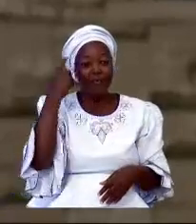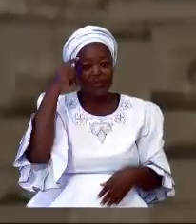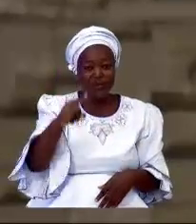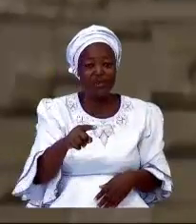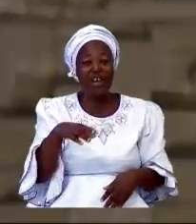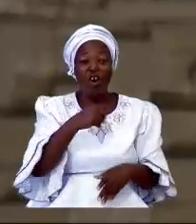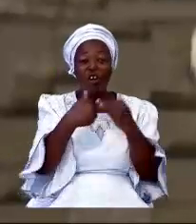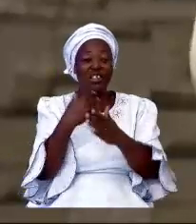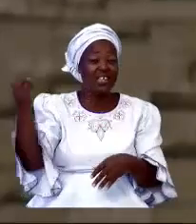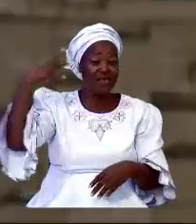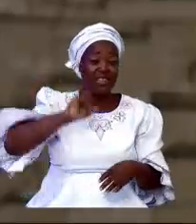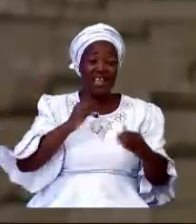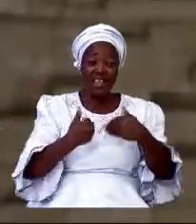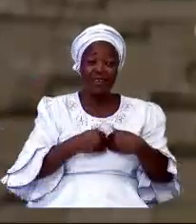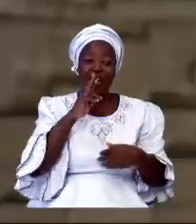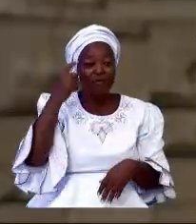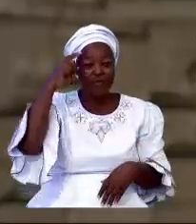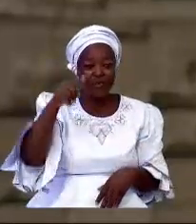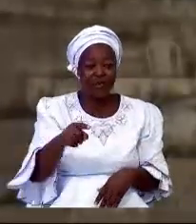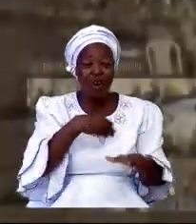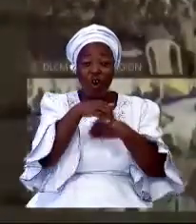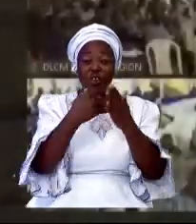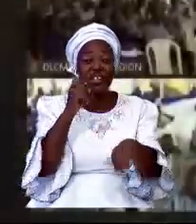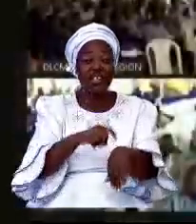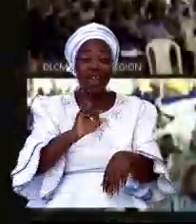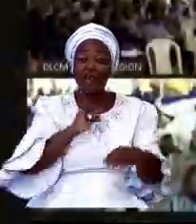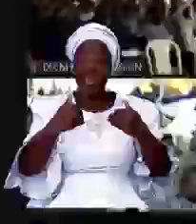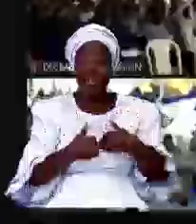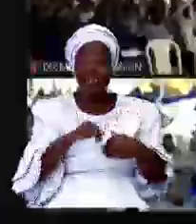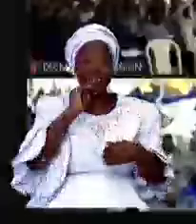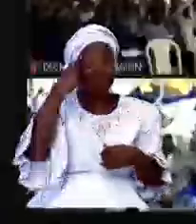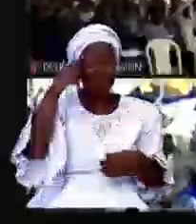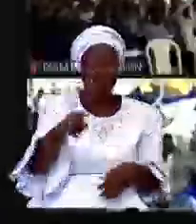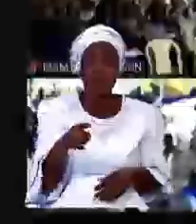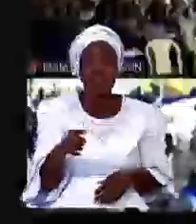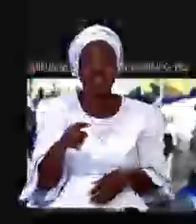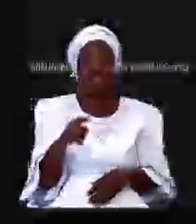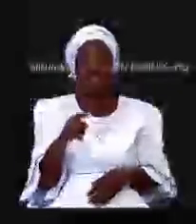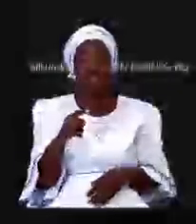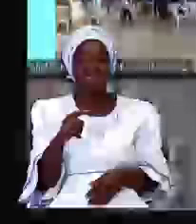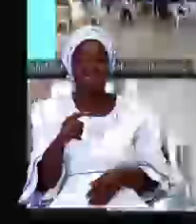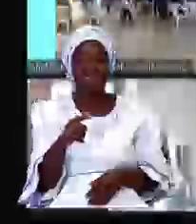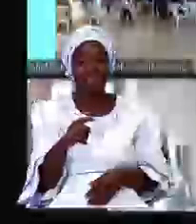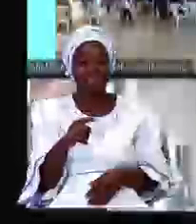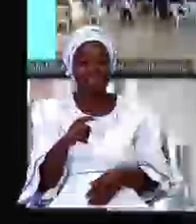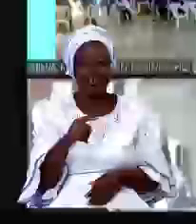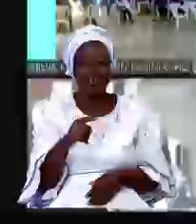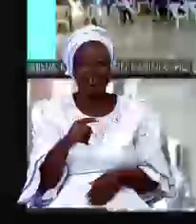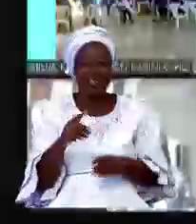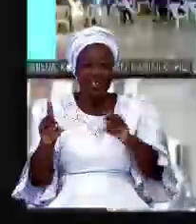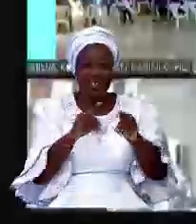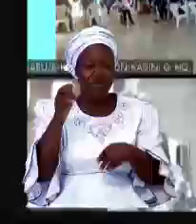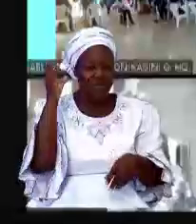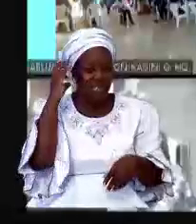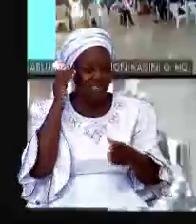the gifts I have, they are for you. All the grace I have, they are for you. All the time I have is